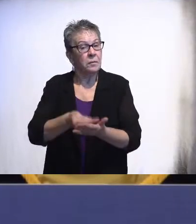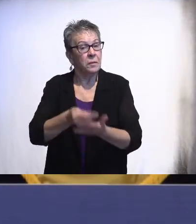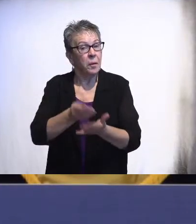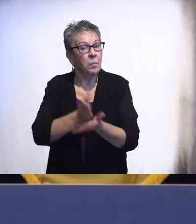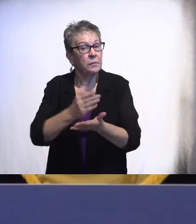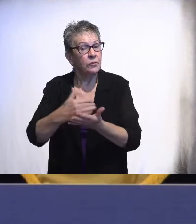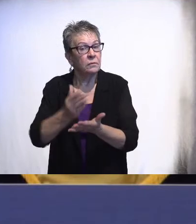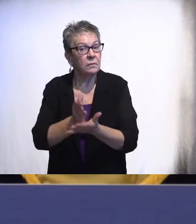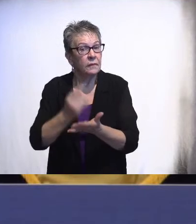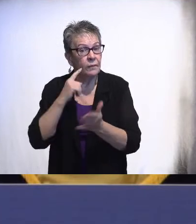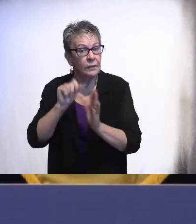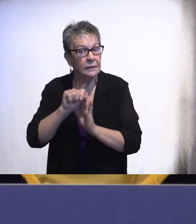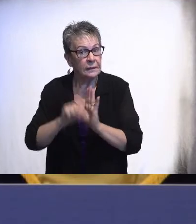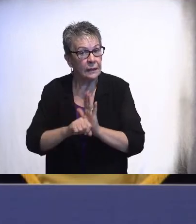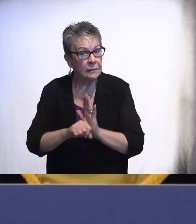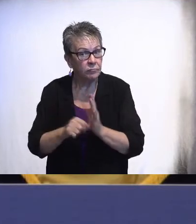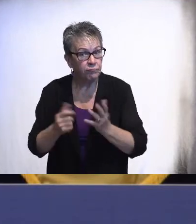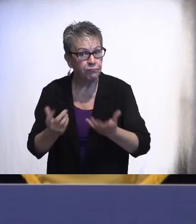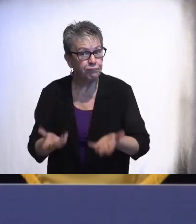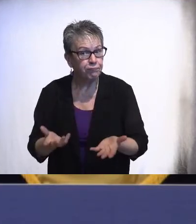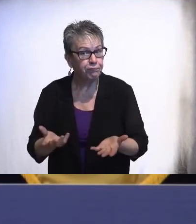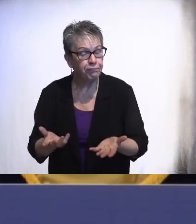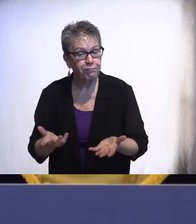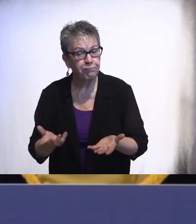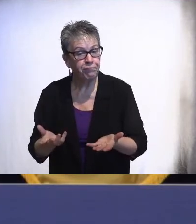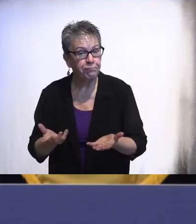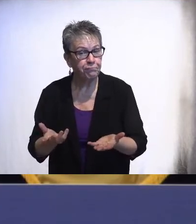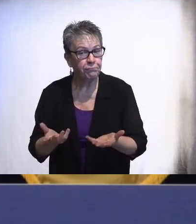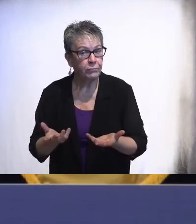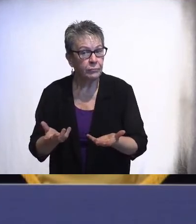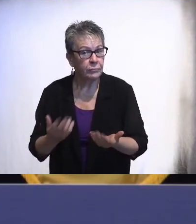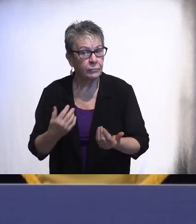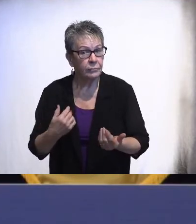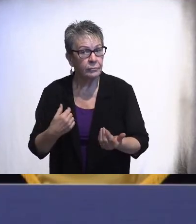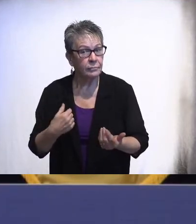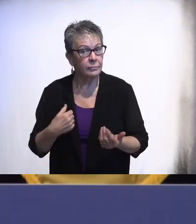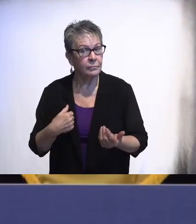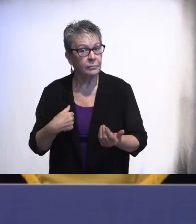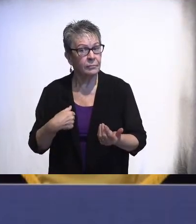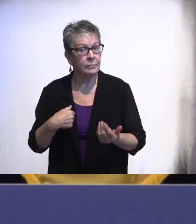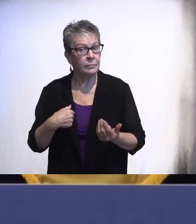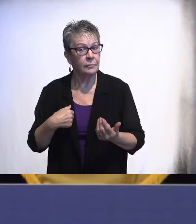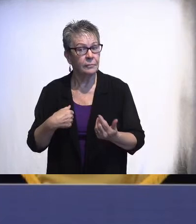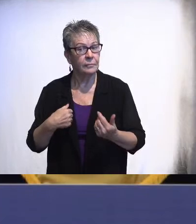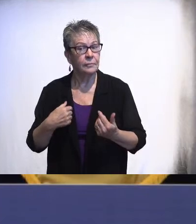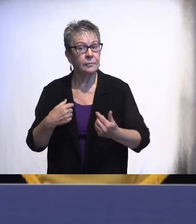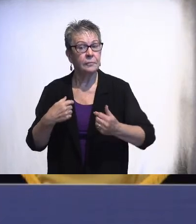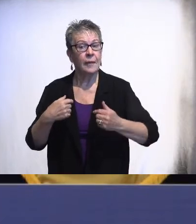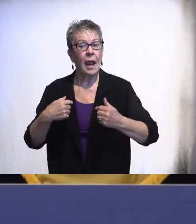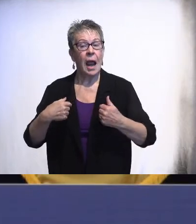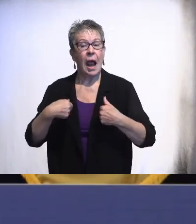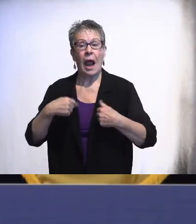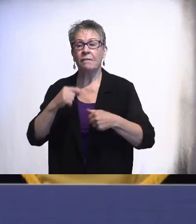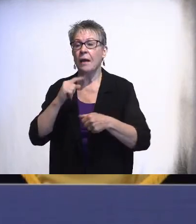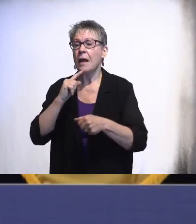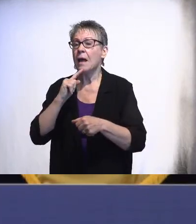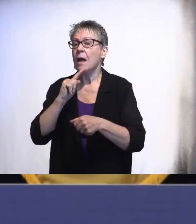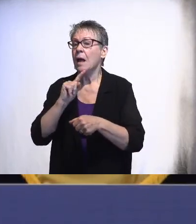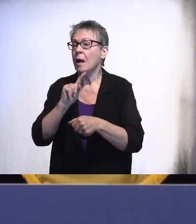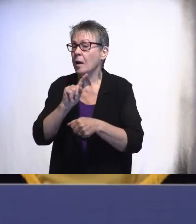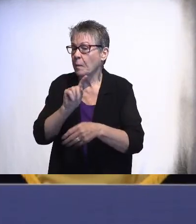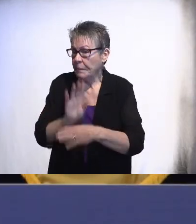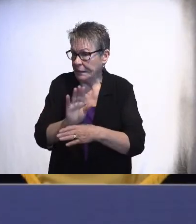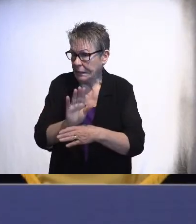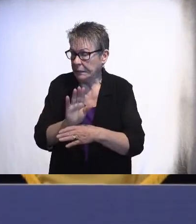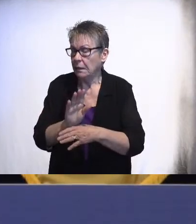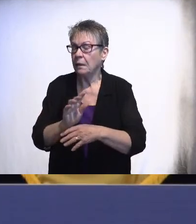First of all, I've committed to not raise taxes, and we will not raise taxes. Can we find ways to make the state even more affordable